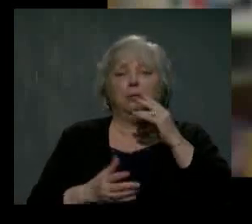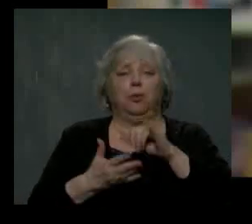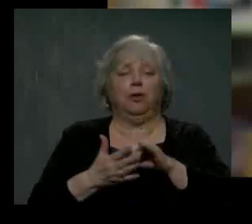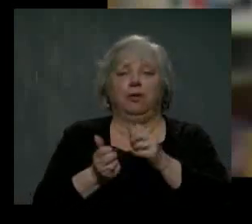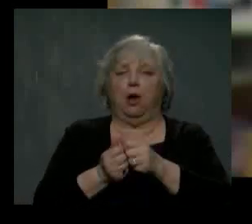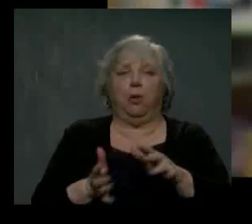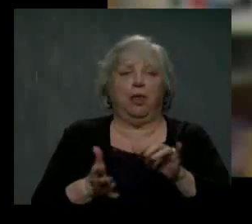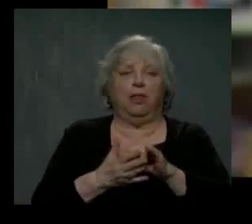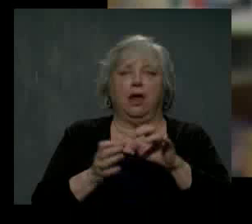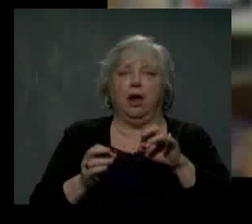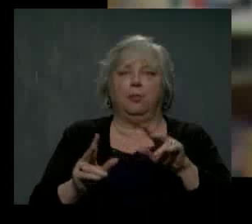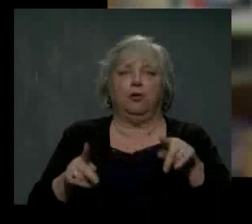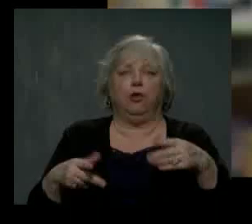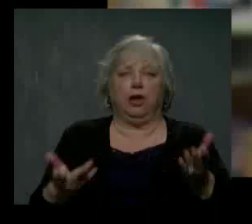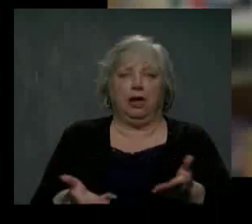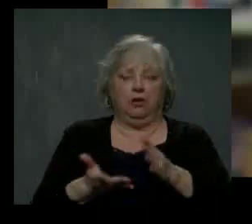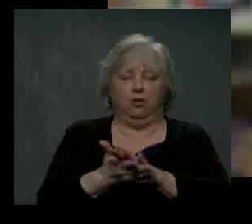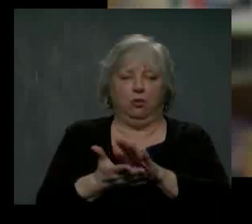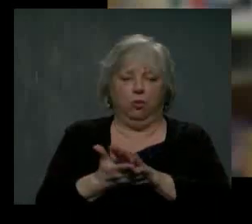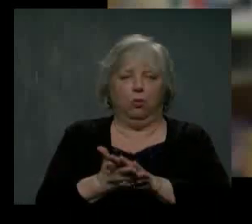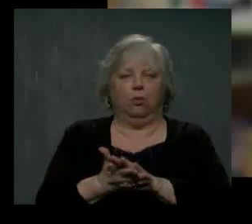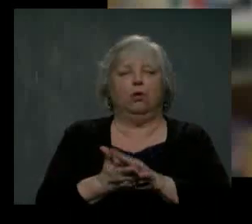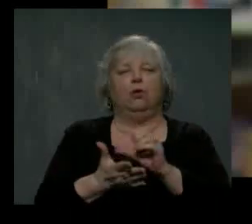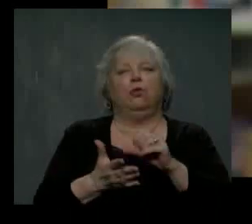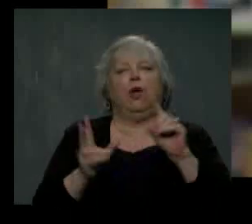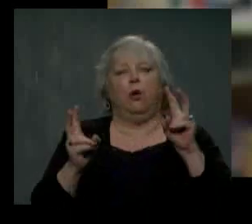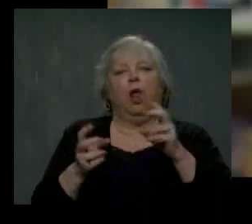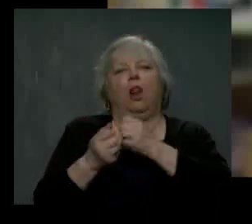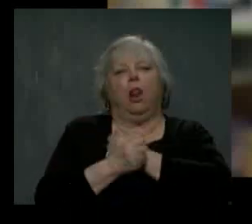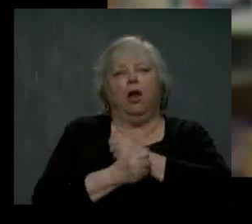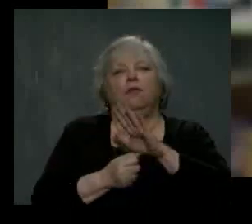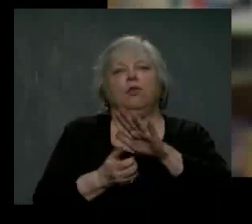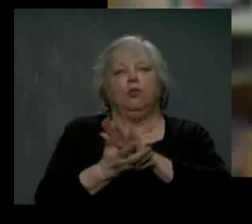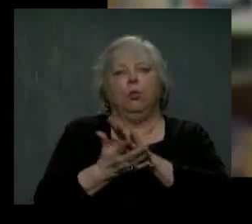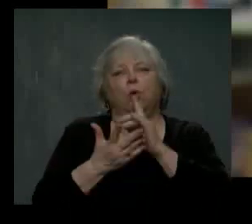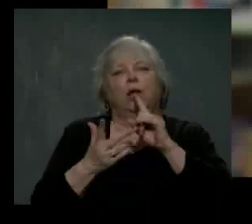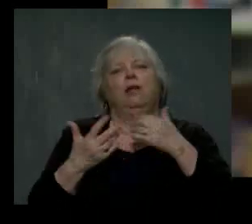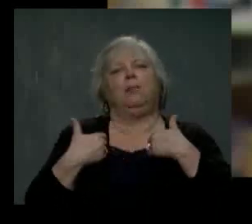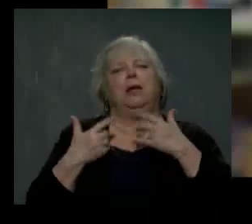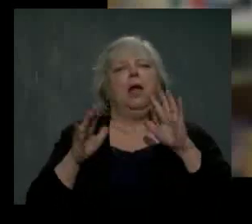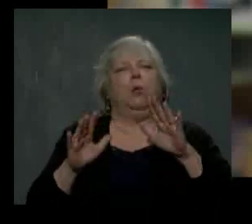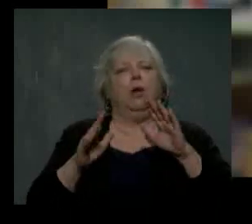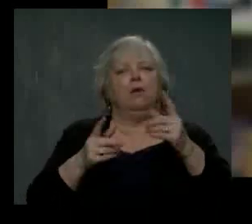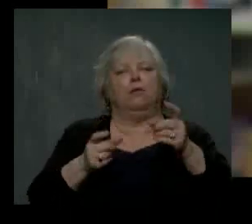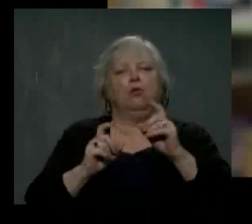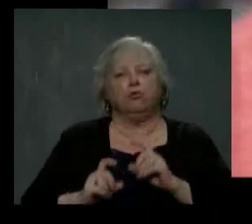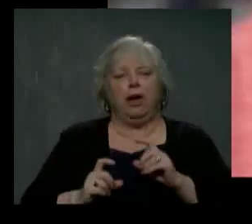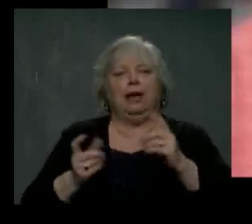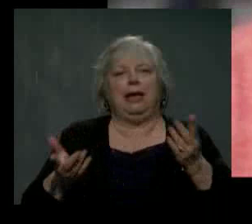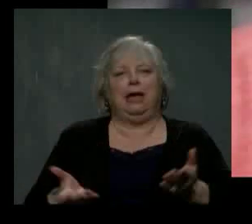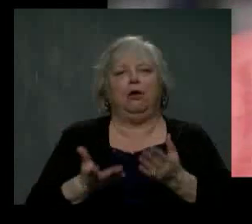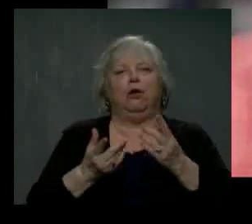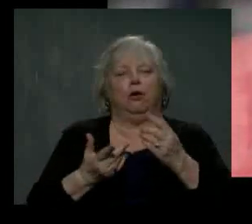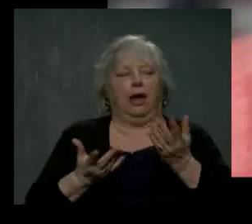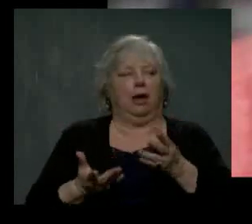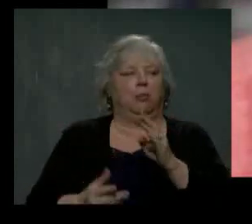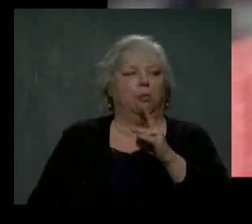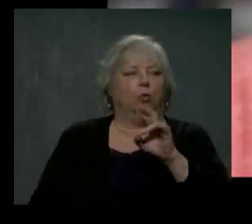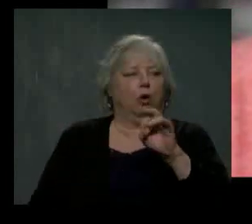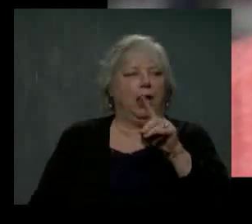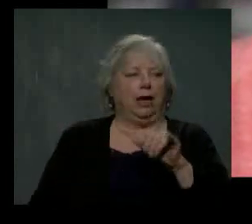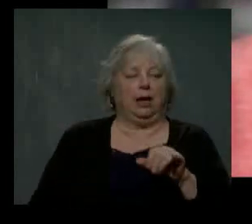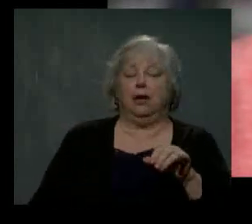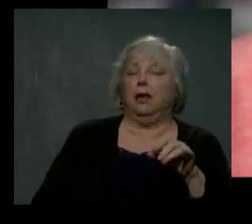opportunity at school. So Love Your School has really been a great grant and support to us here at Brady. The